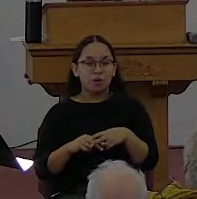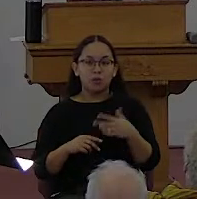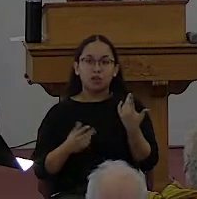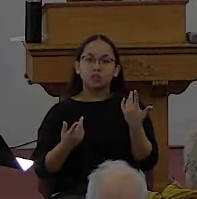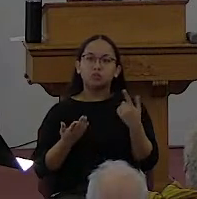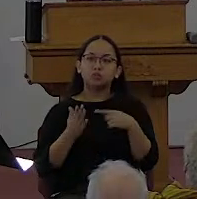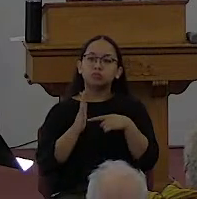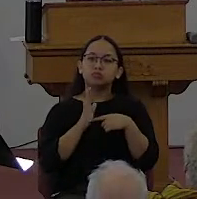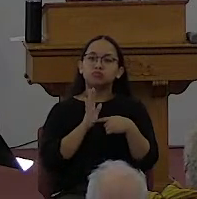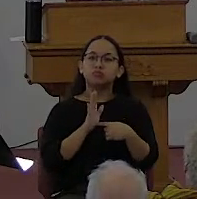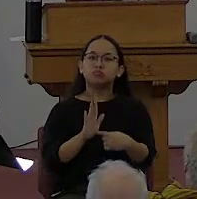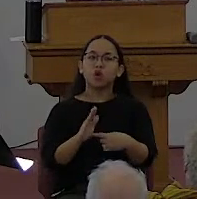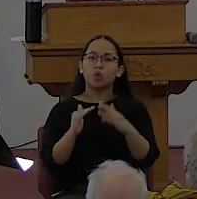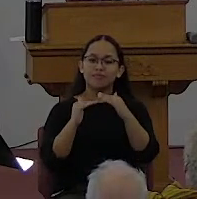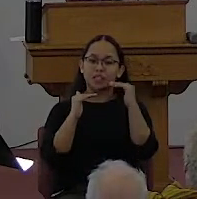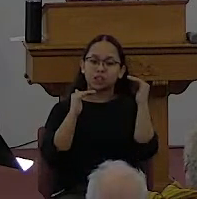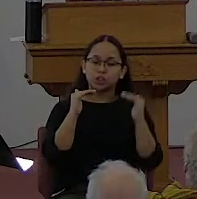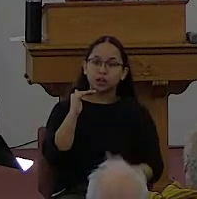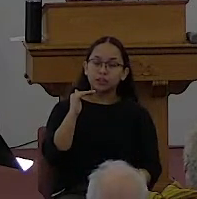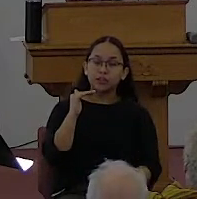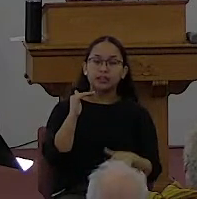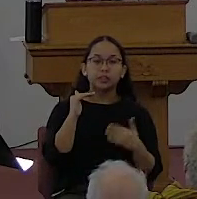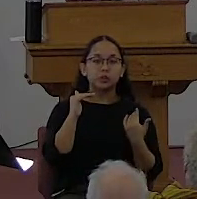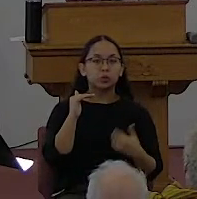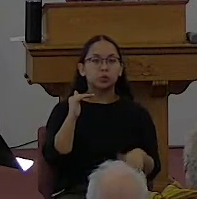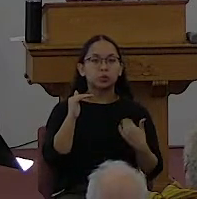injustice was equally courageous.